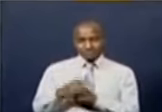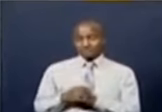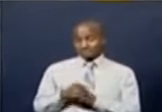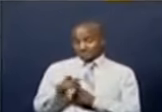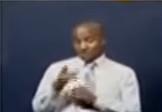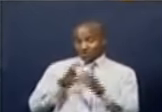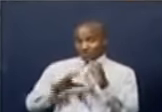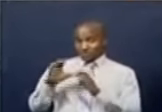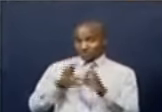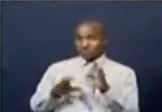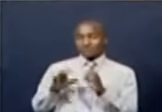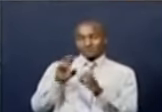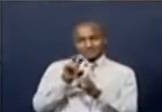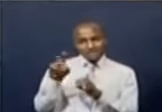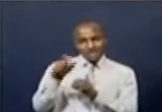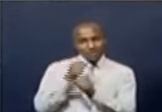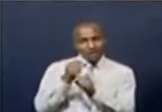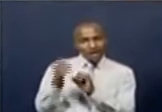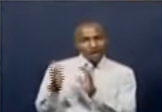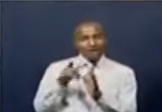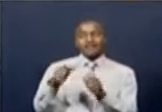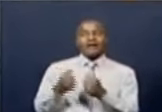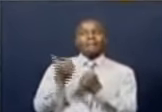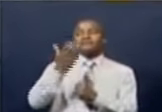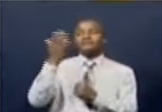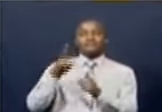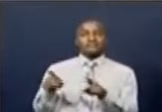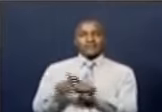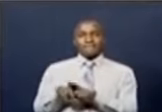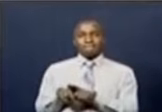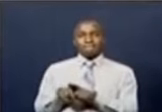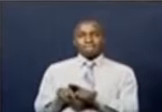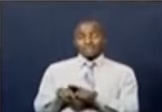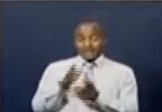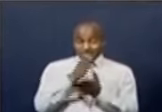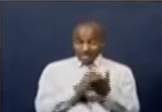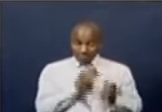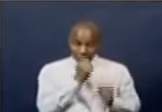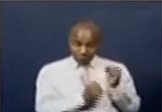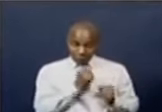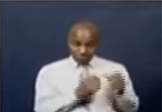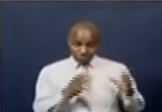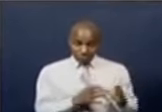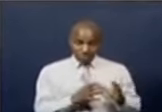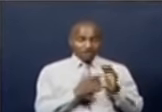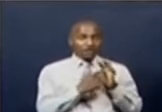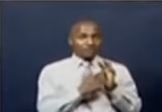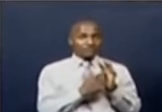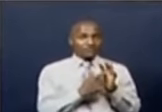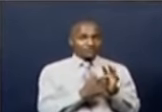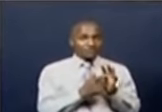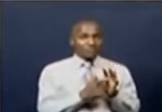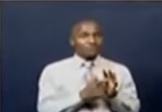and watching their performance. Right. This happens everywhere in the world. Yeah. Yeah. And some of these athletes, just to make it clear, is Elijah Manangoi, who's running